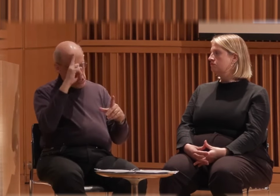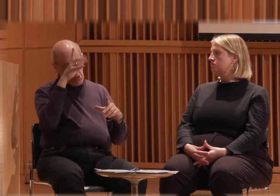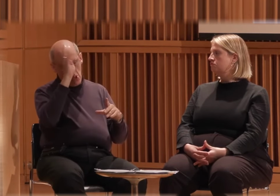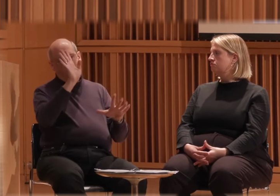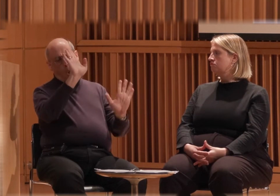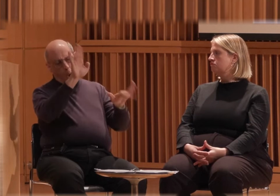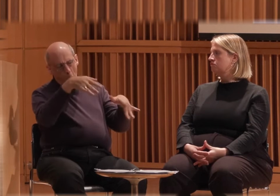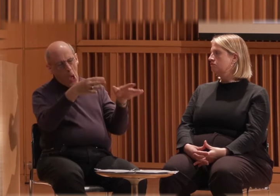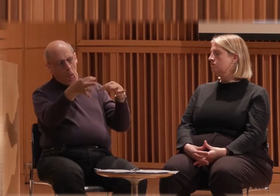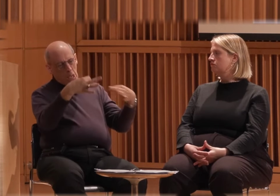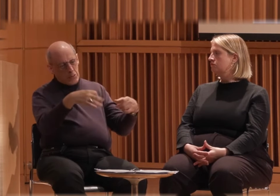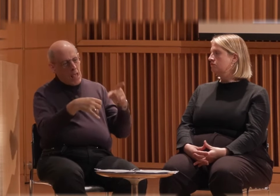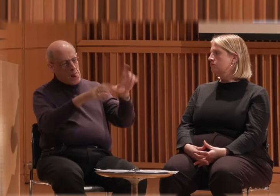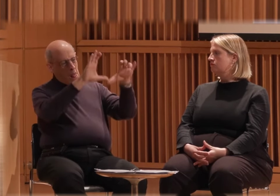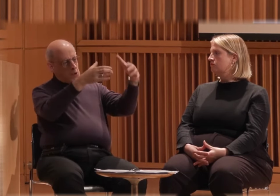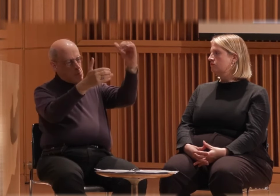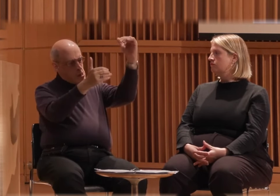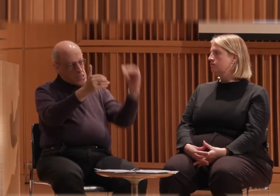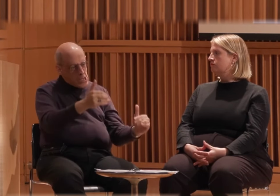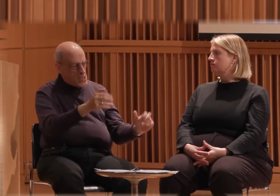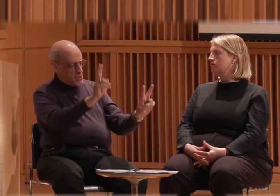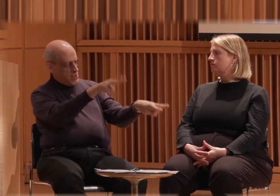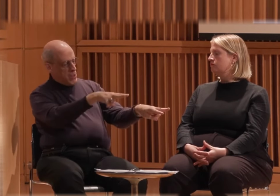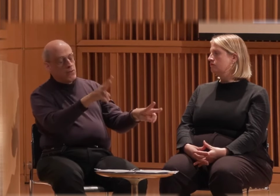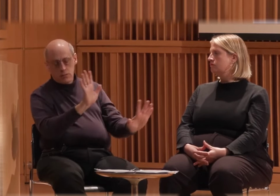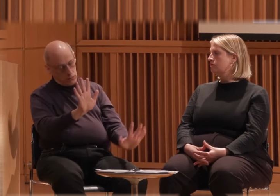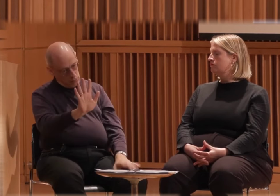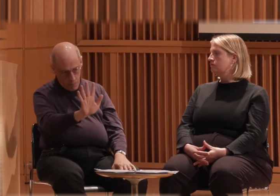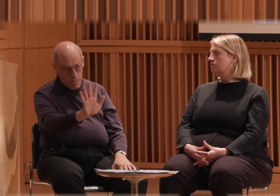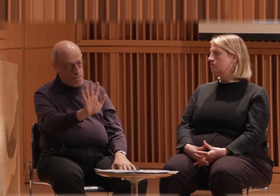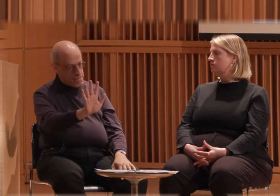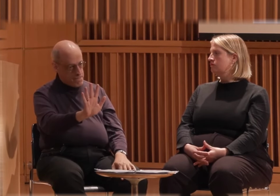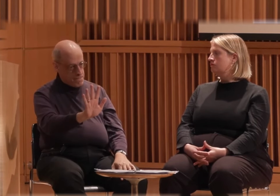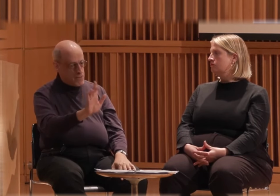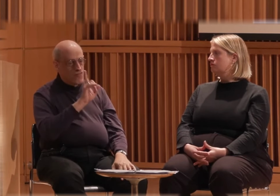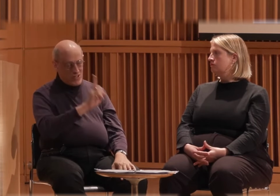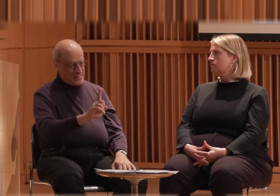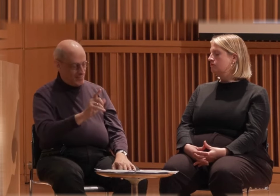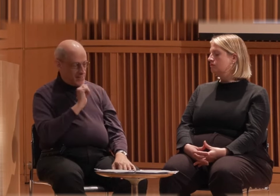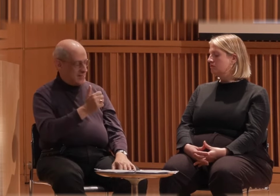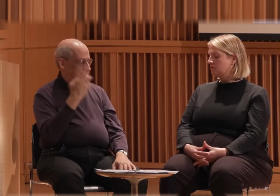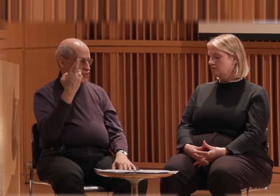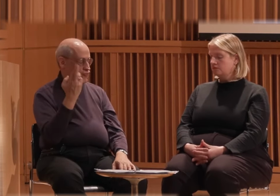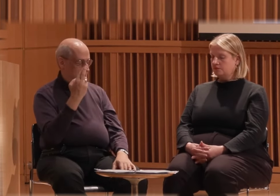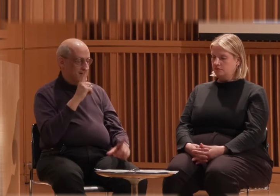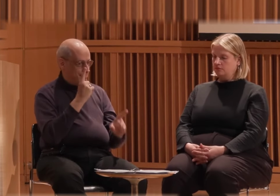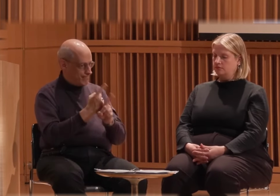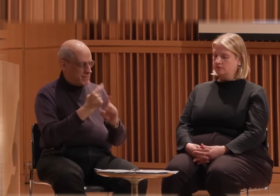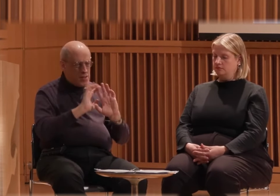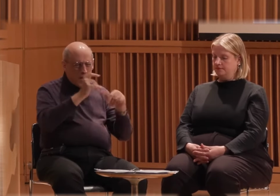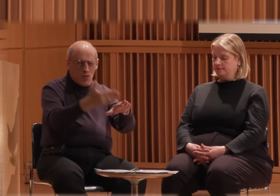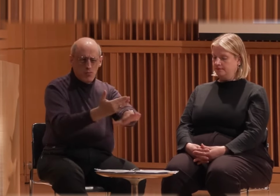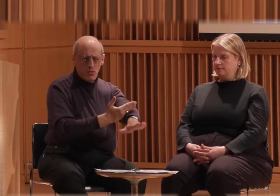explain those kinds of racial differentials when one is not provided. So how do you improve